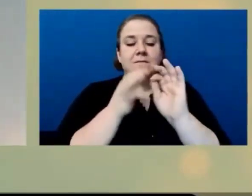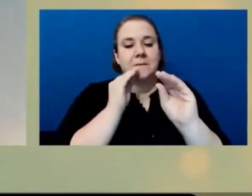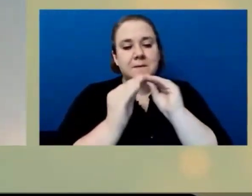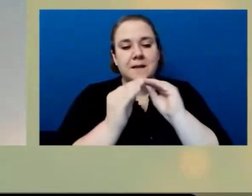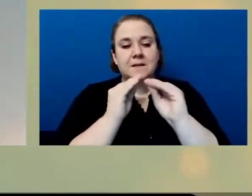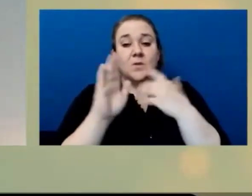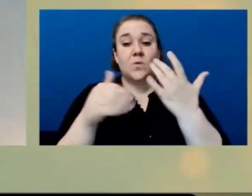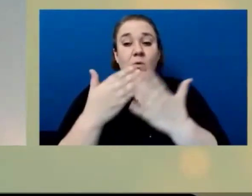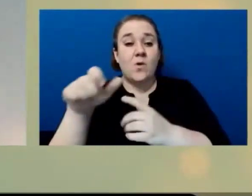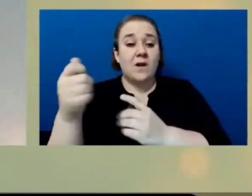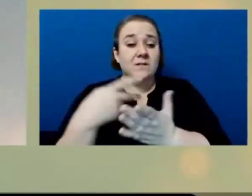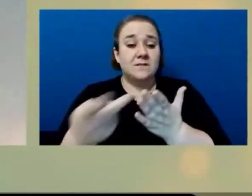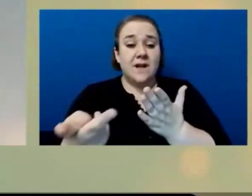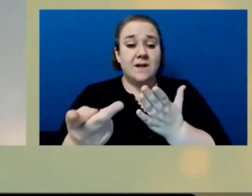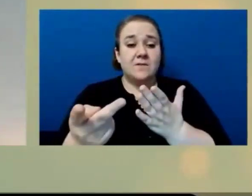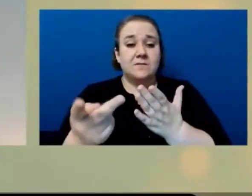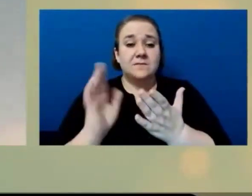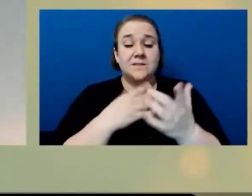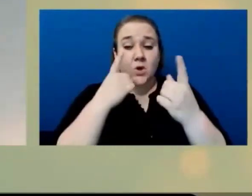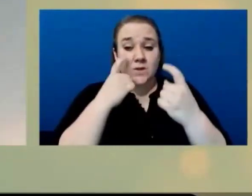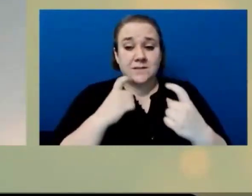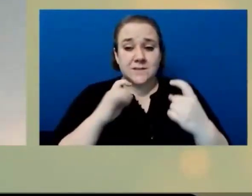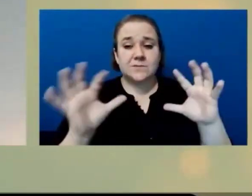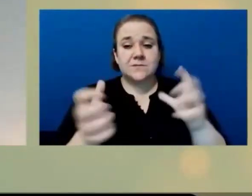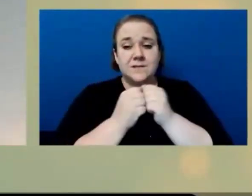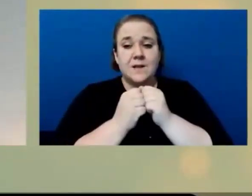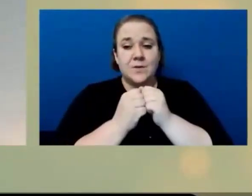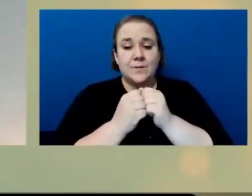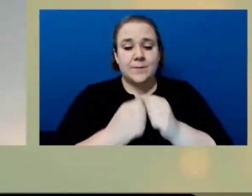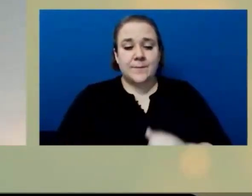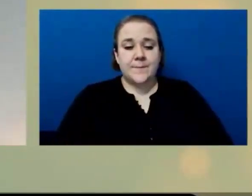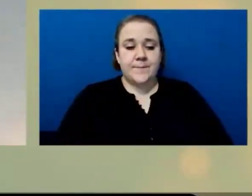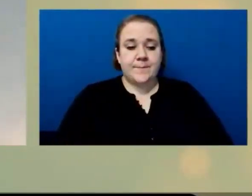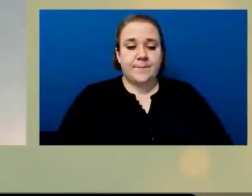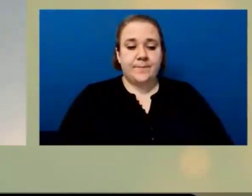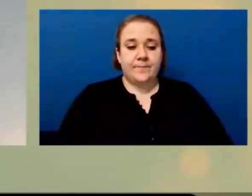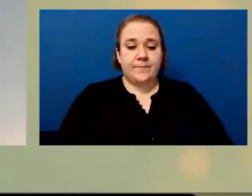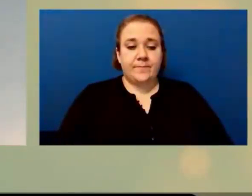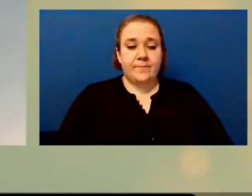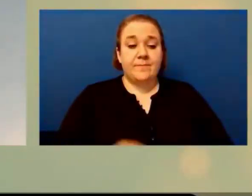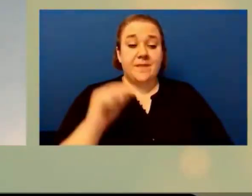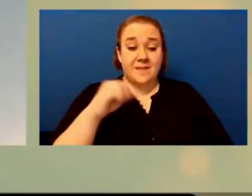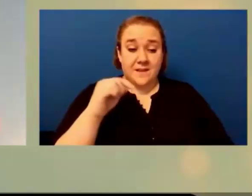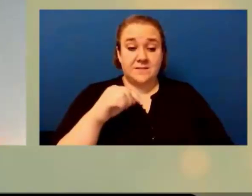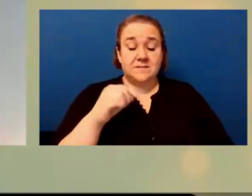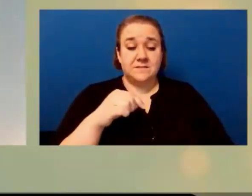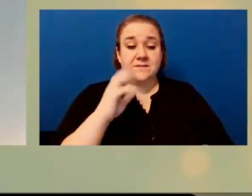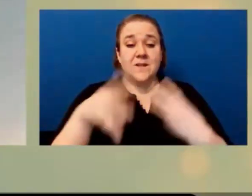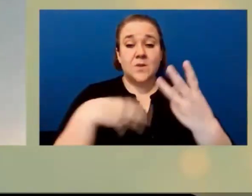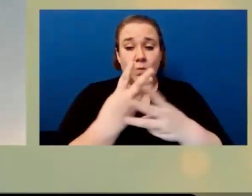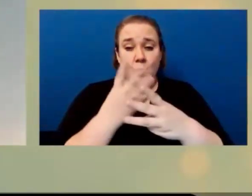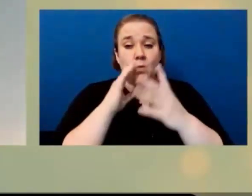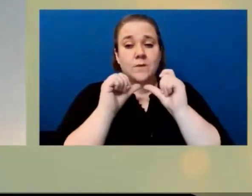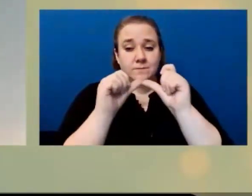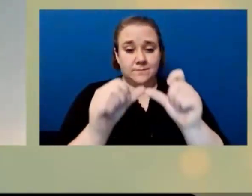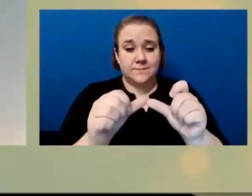them, wound and bound together, unbroken or mended, encircling. And finally, we